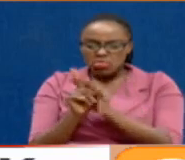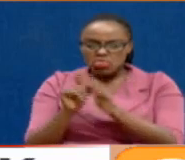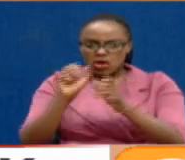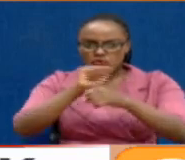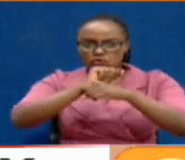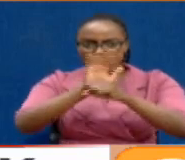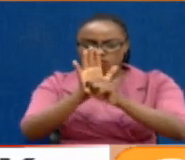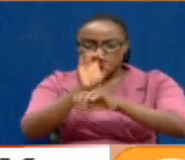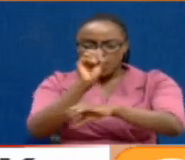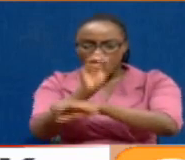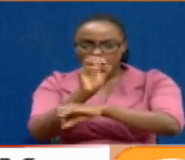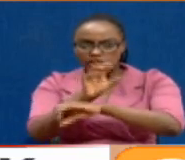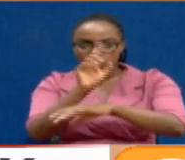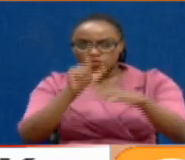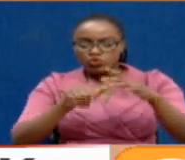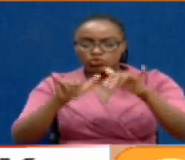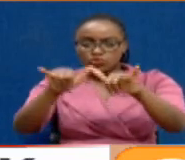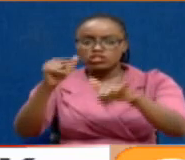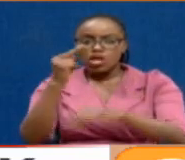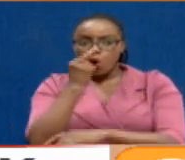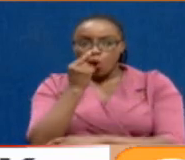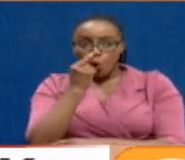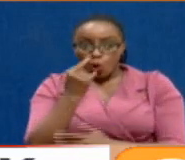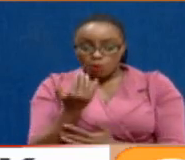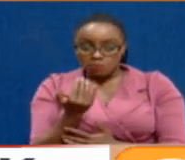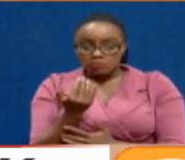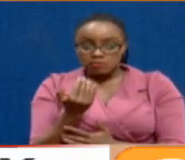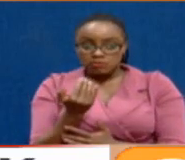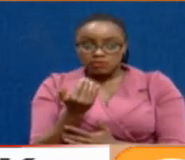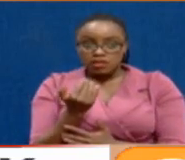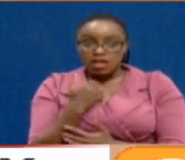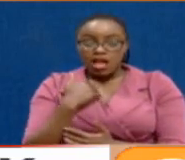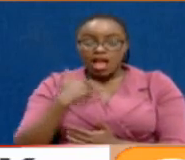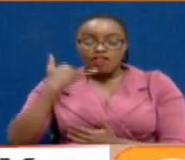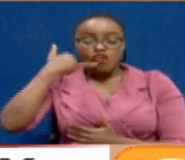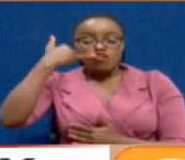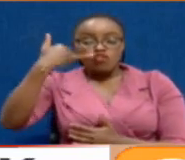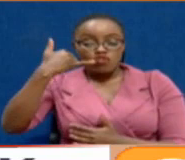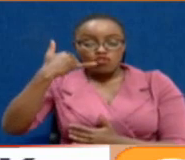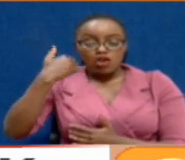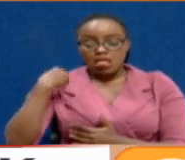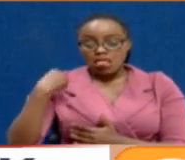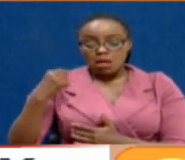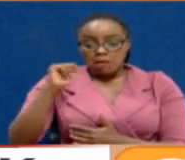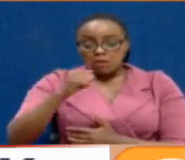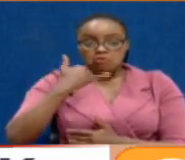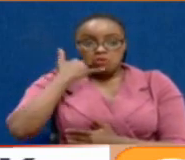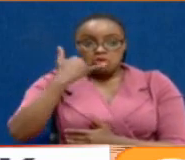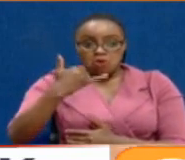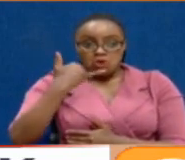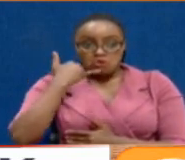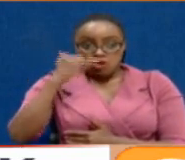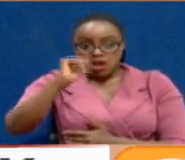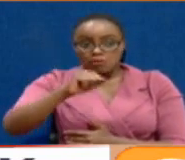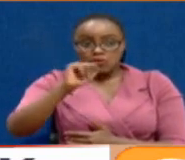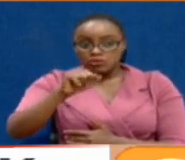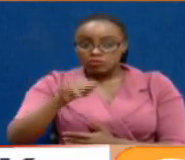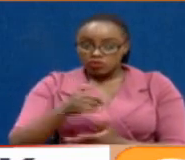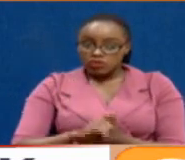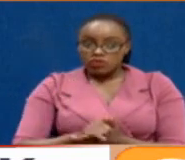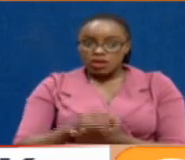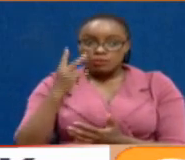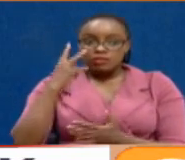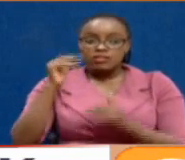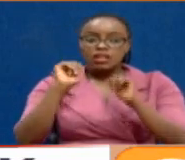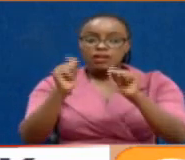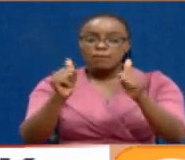the advice is that you stay at home, and there are hotline numbers that should be working. I again have not